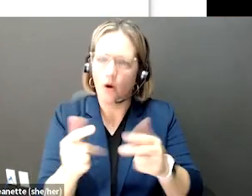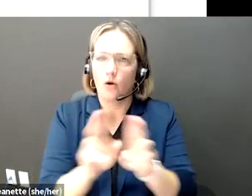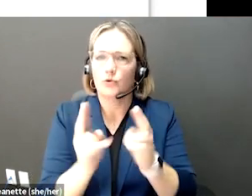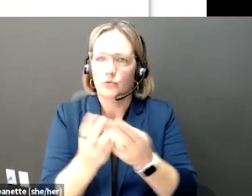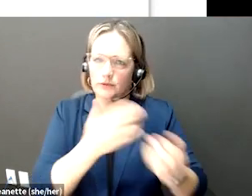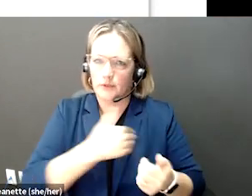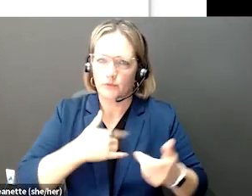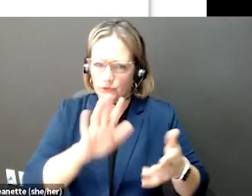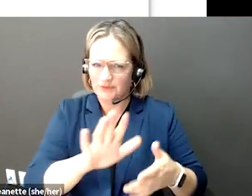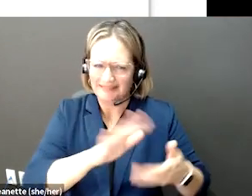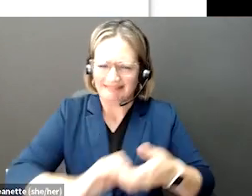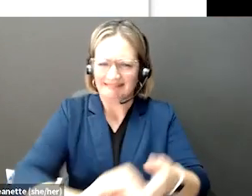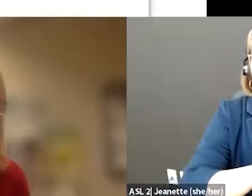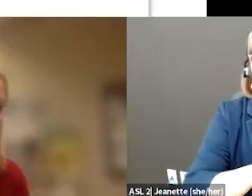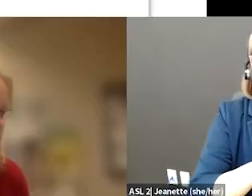this over to Donna Michal.